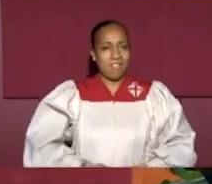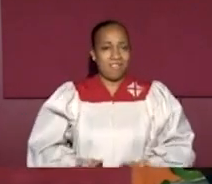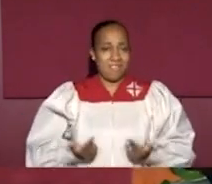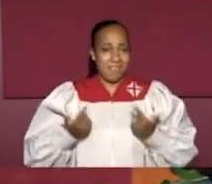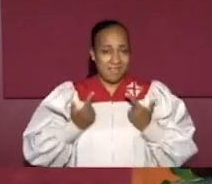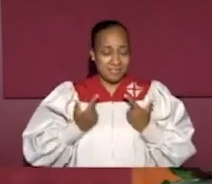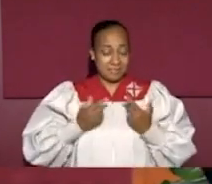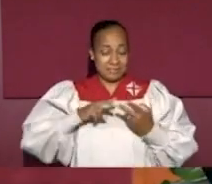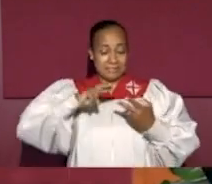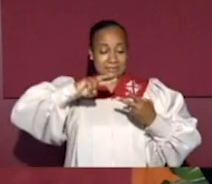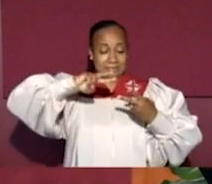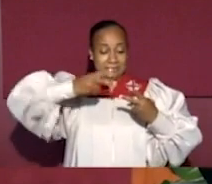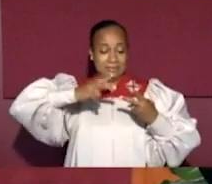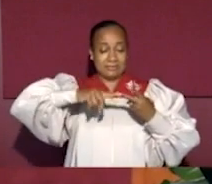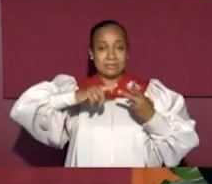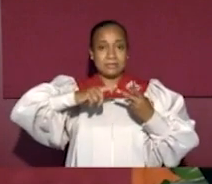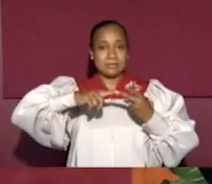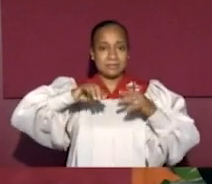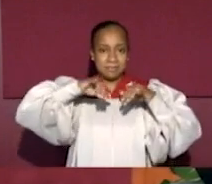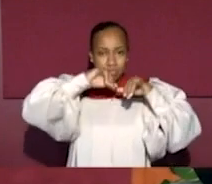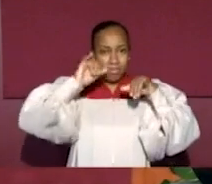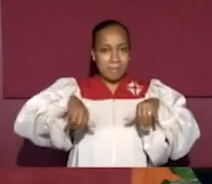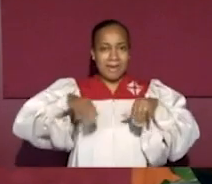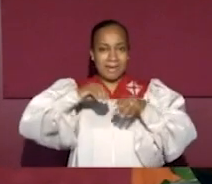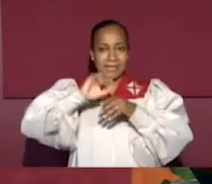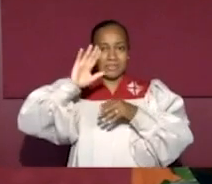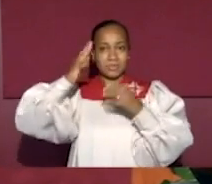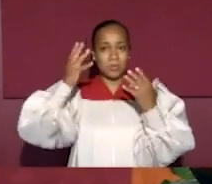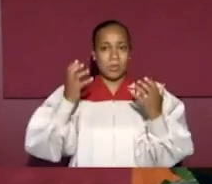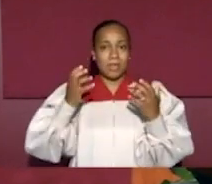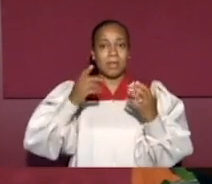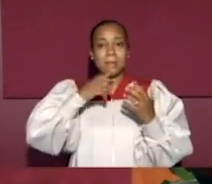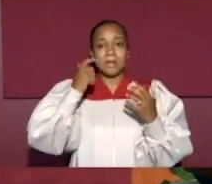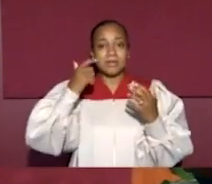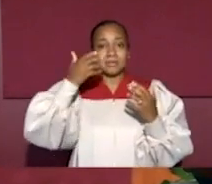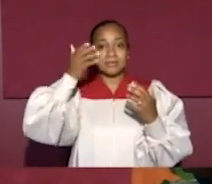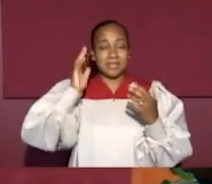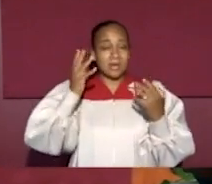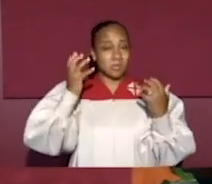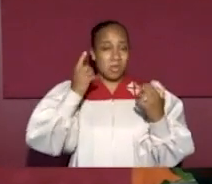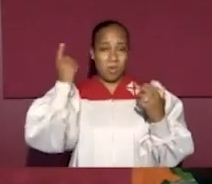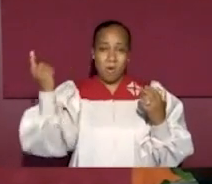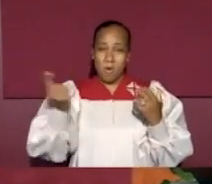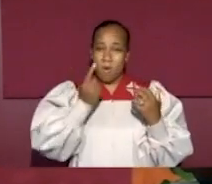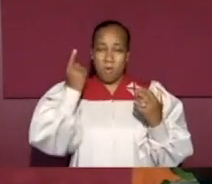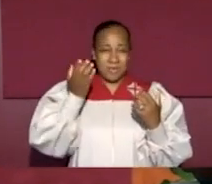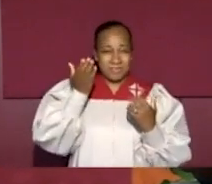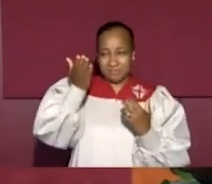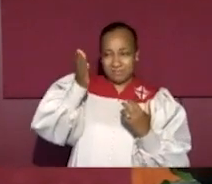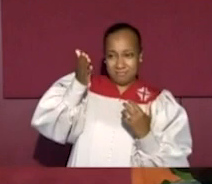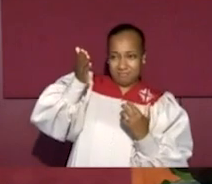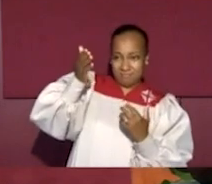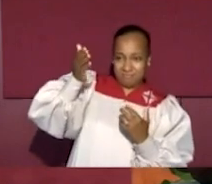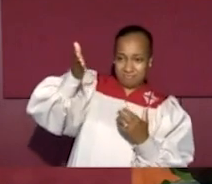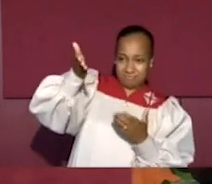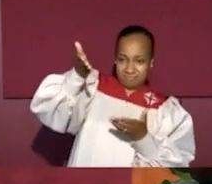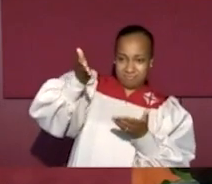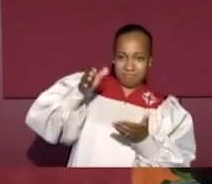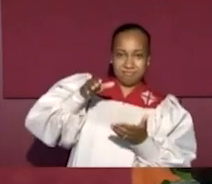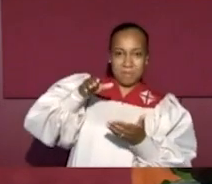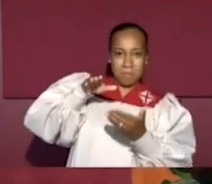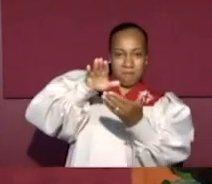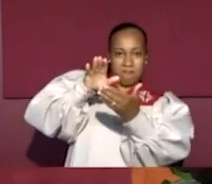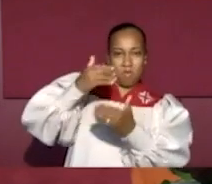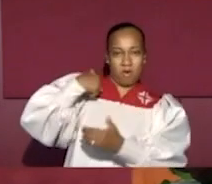us, secondly, to remain in his will, because the will of God is always in front of us. And I want us